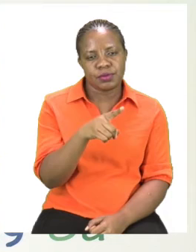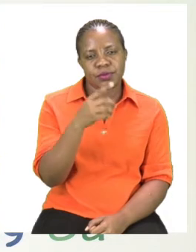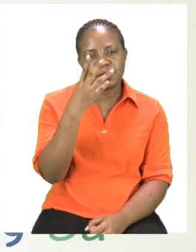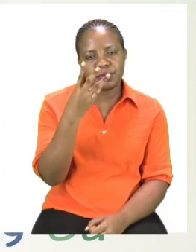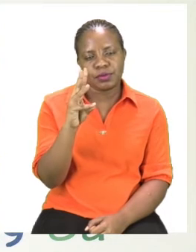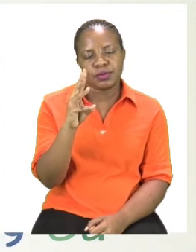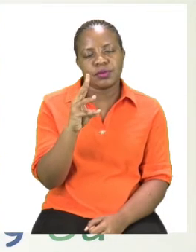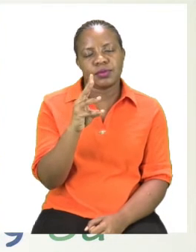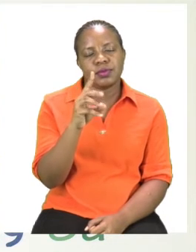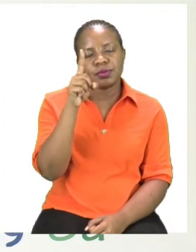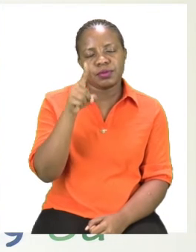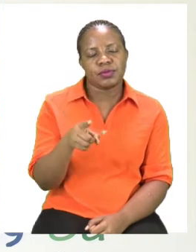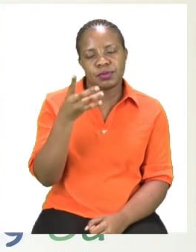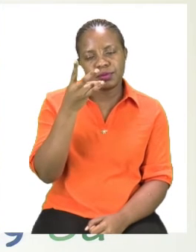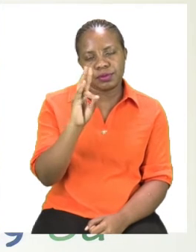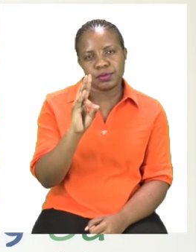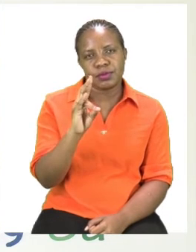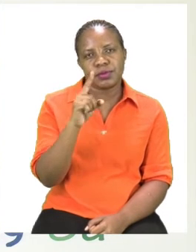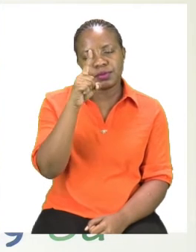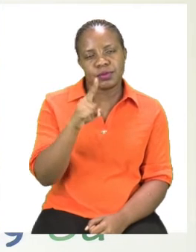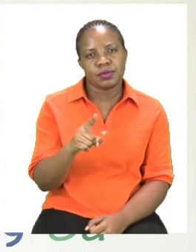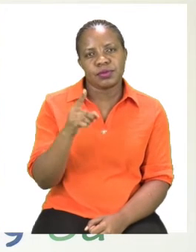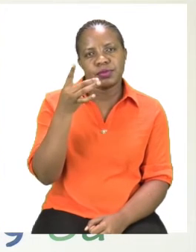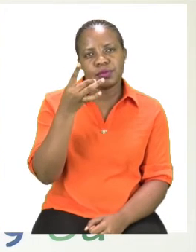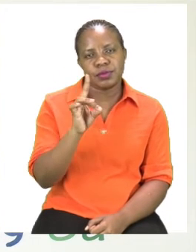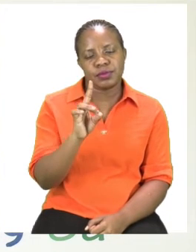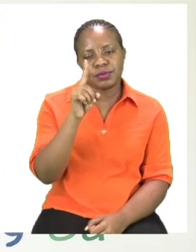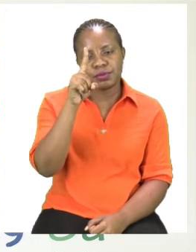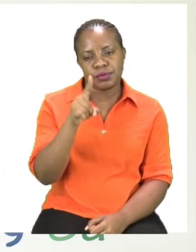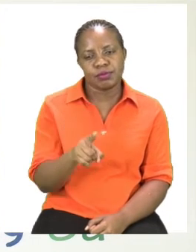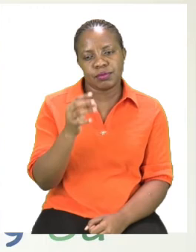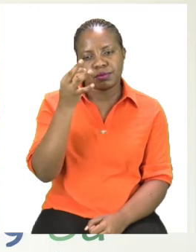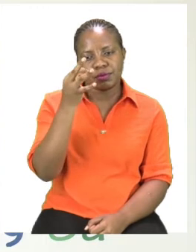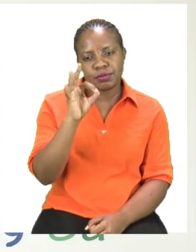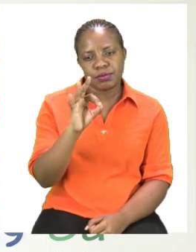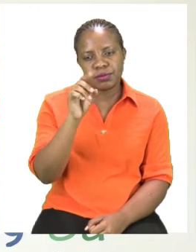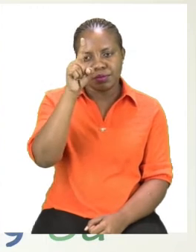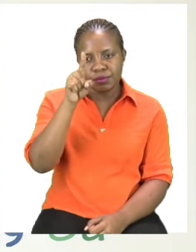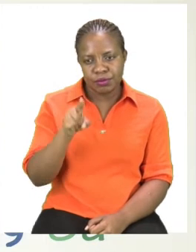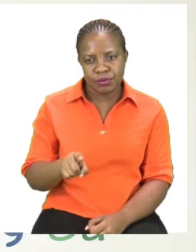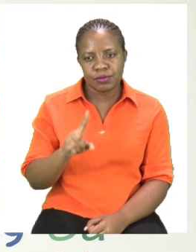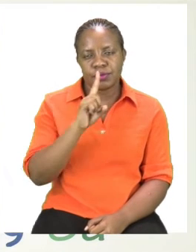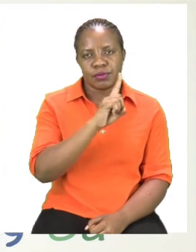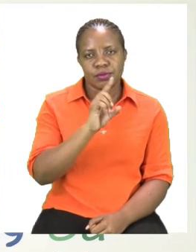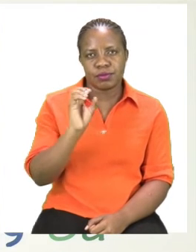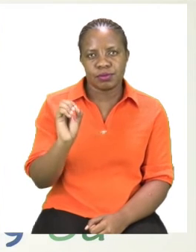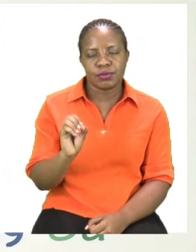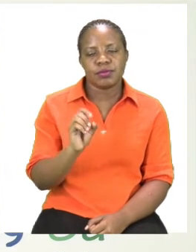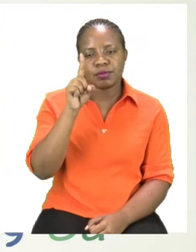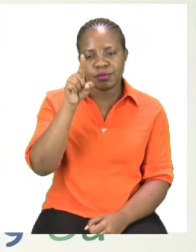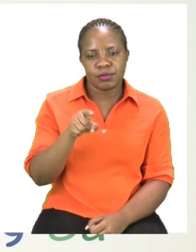6, 7, 8, 9, 10,